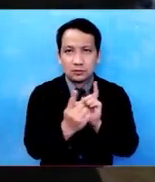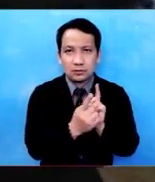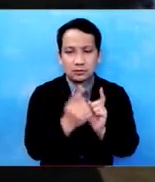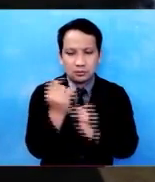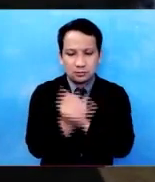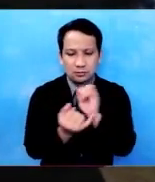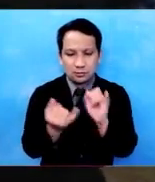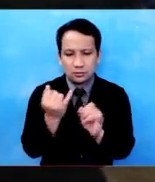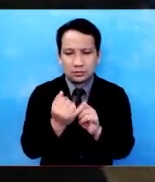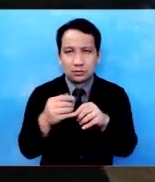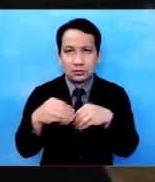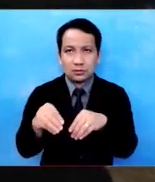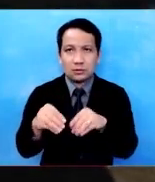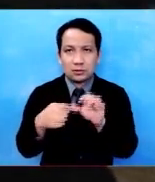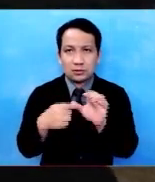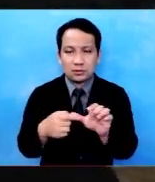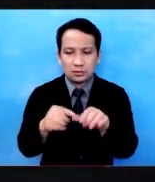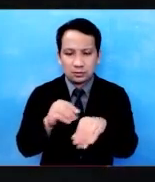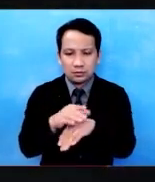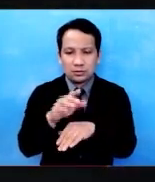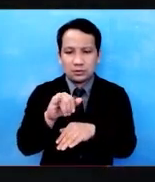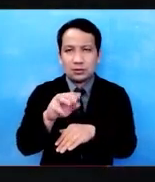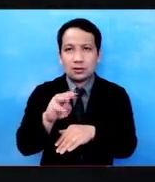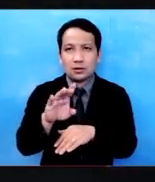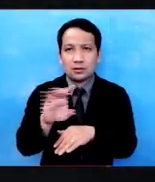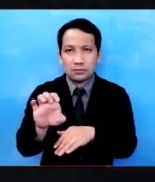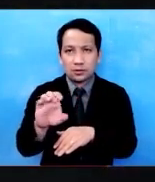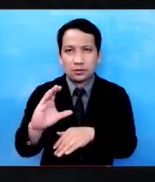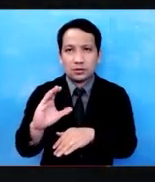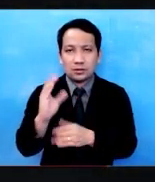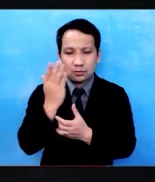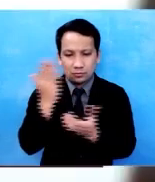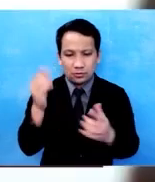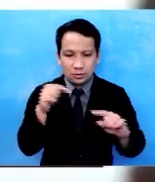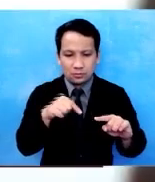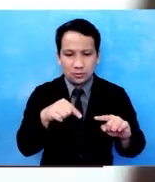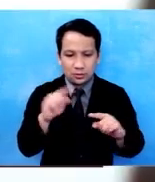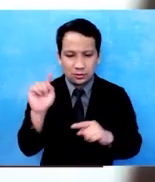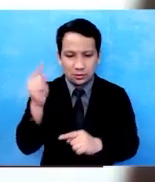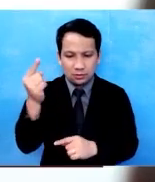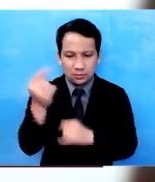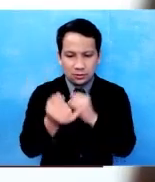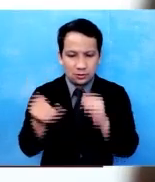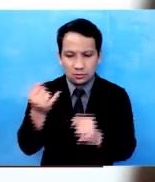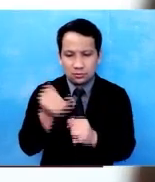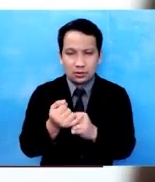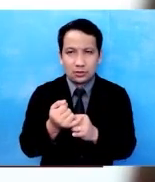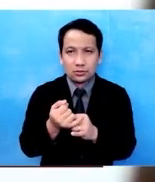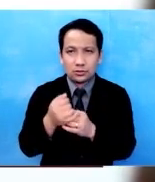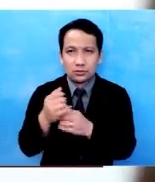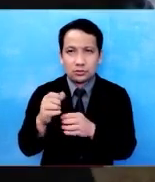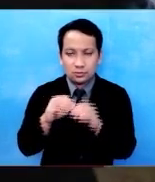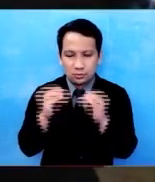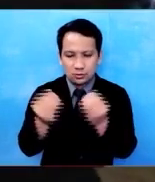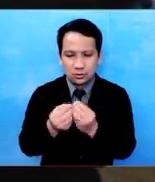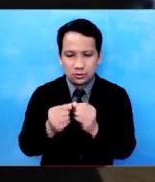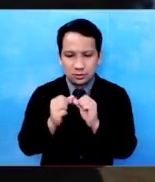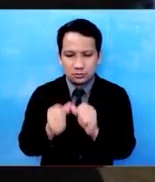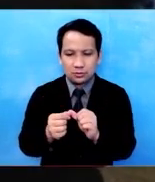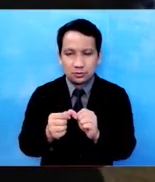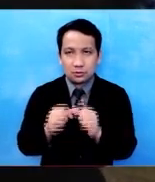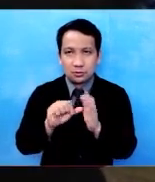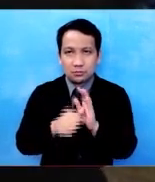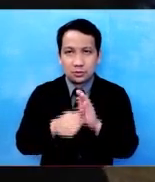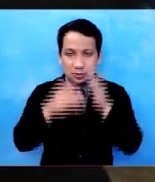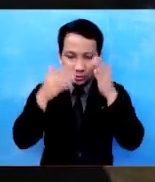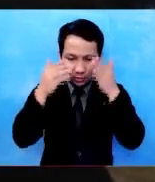International Maritime Employers Council o IMEC. Ang IMEC ay ang nag-iisang international employers organization na nakatuon sa